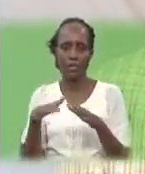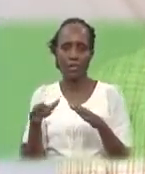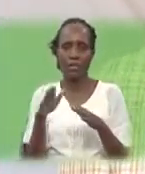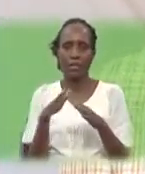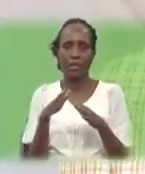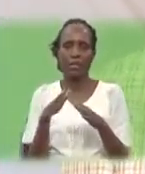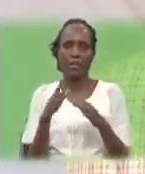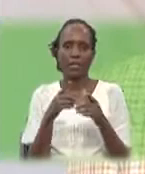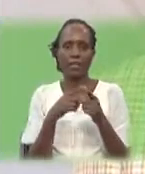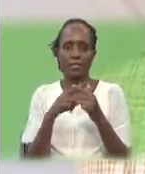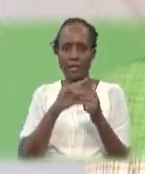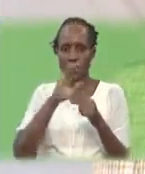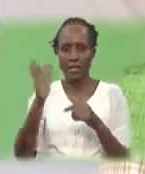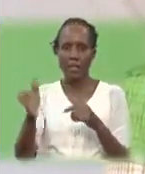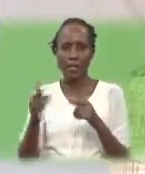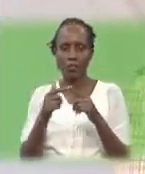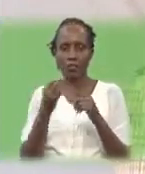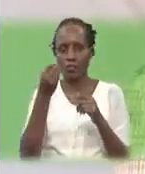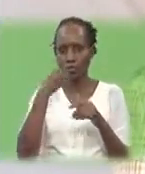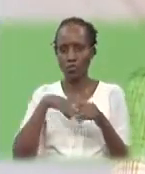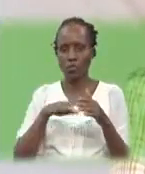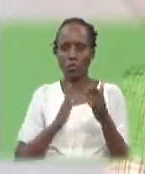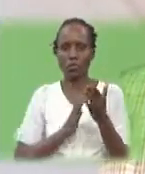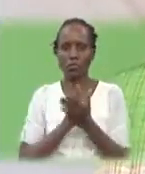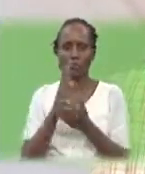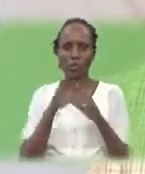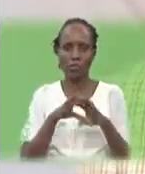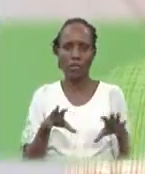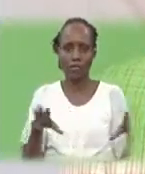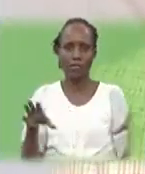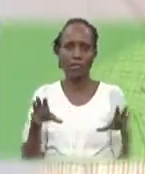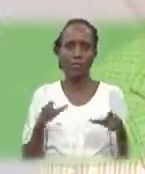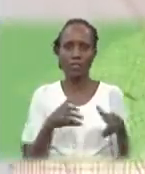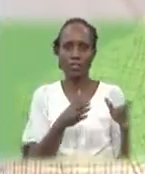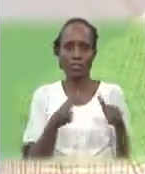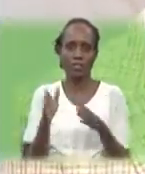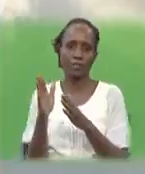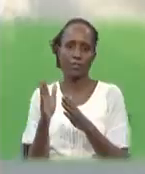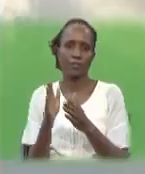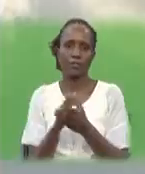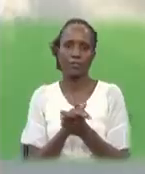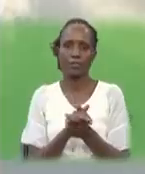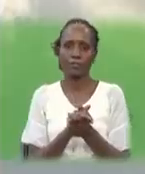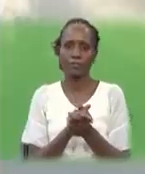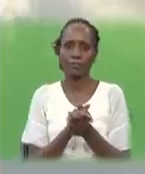project area straight to the consumers through appropriate marketing channels.